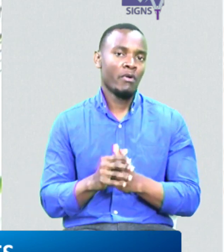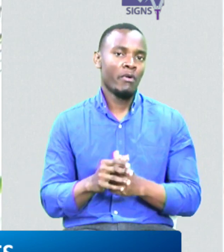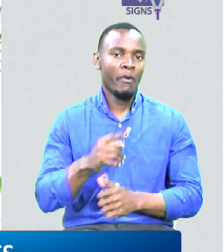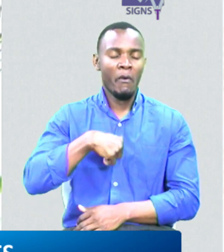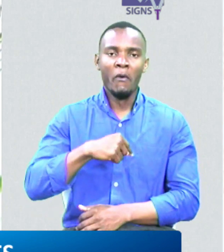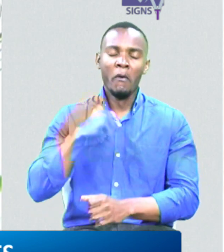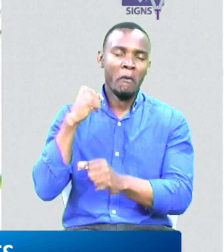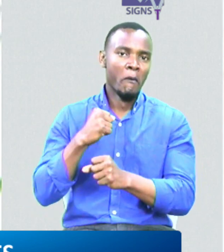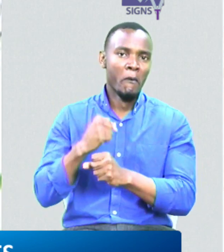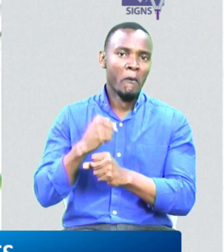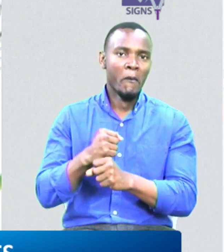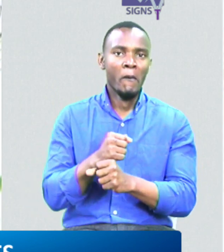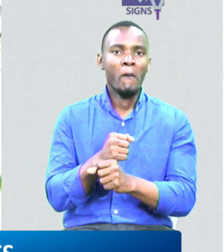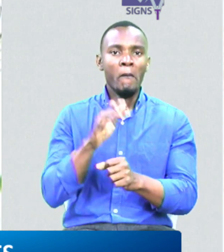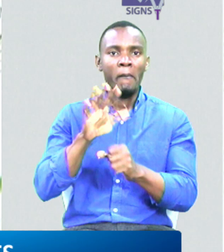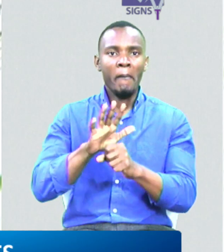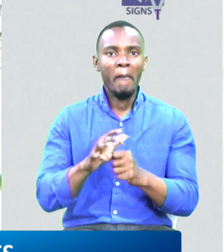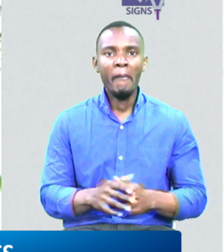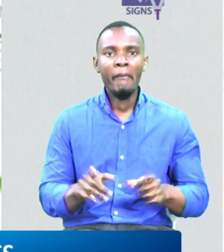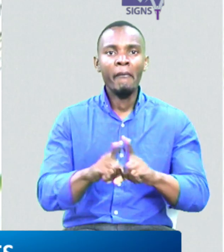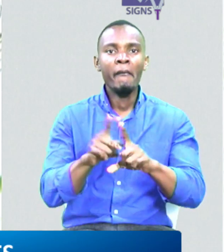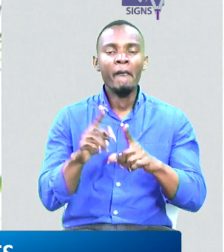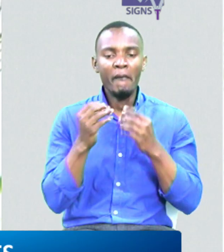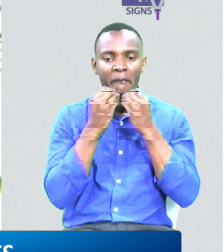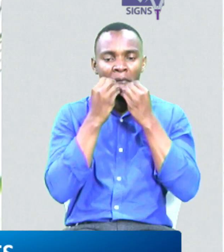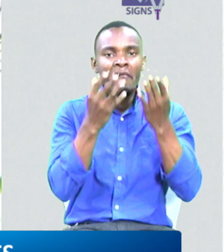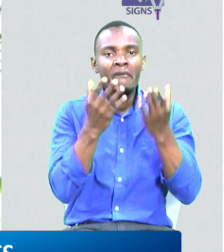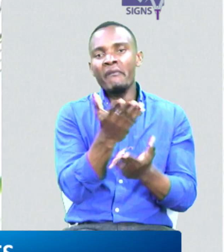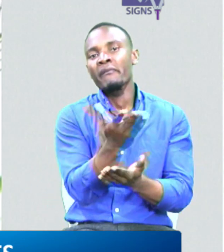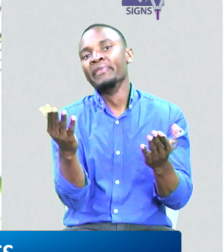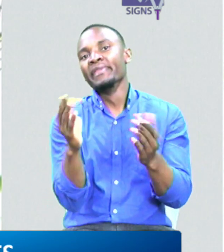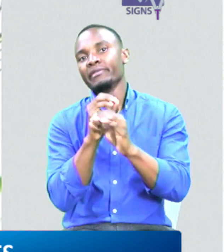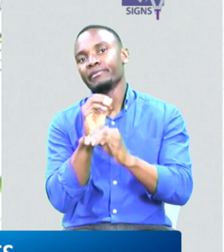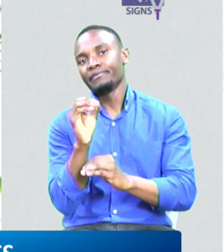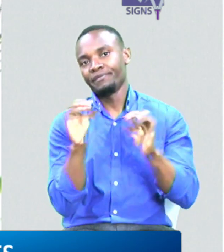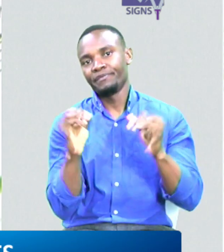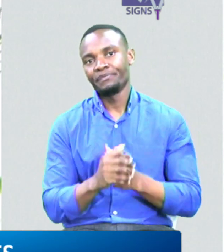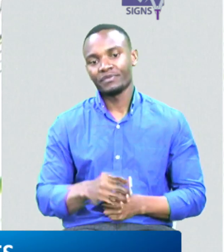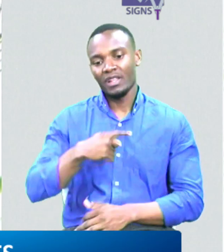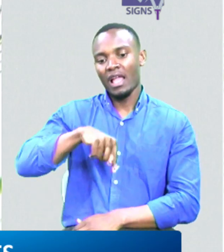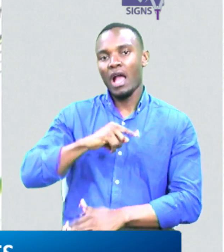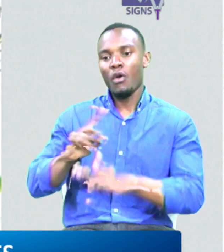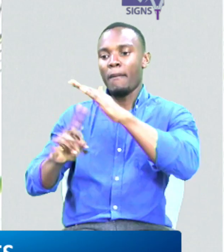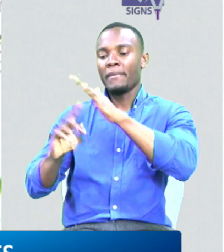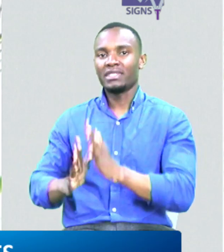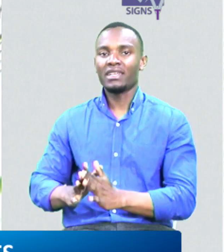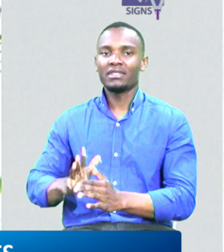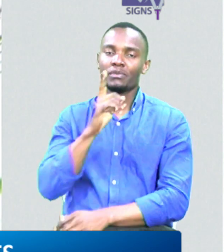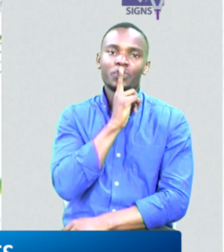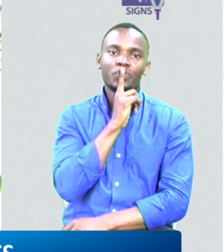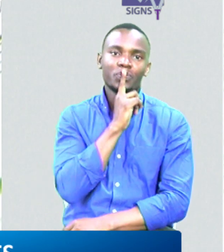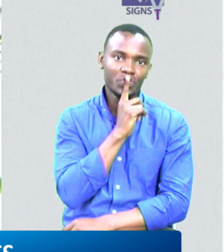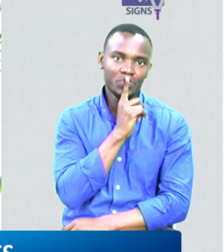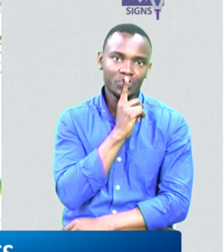travel, but travel and see the people who have hired us, you know,